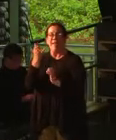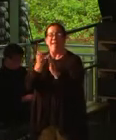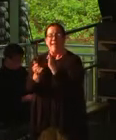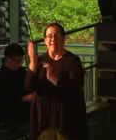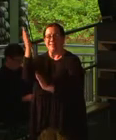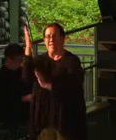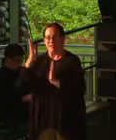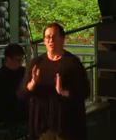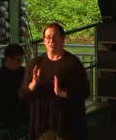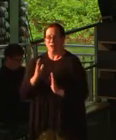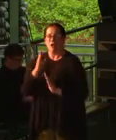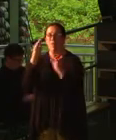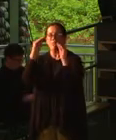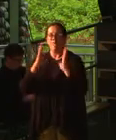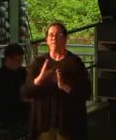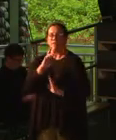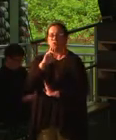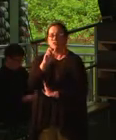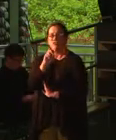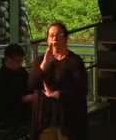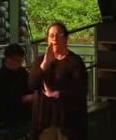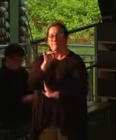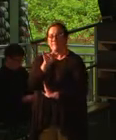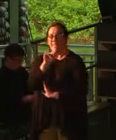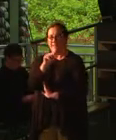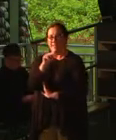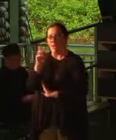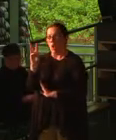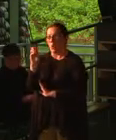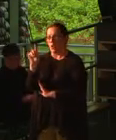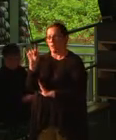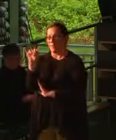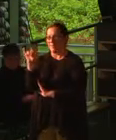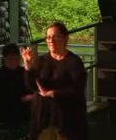to Professor Robin Worthington.